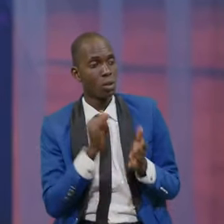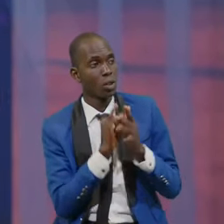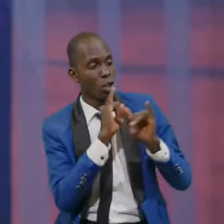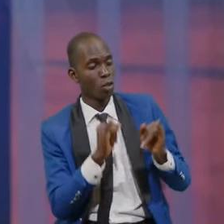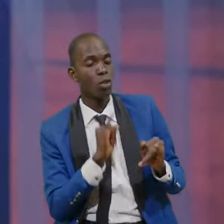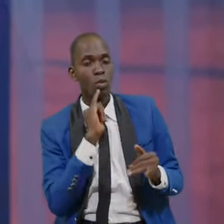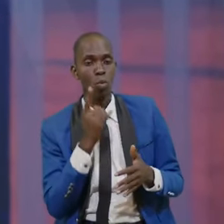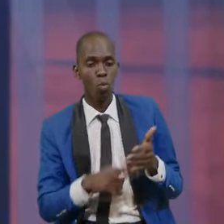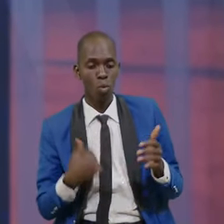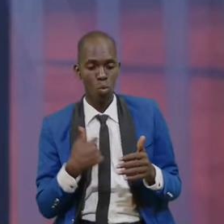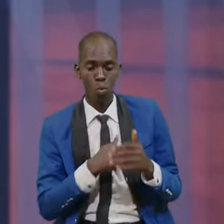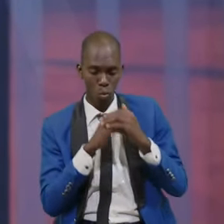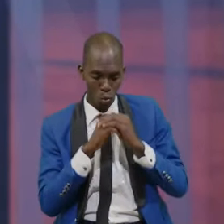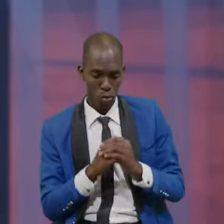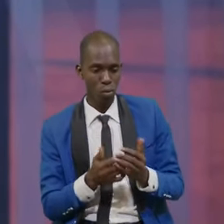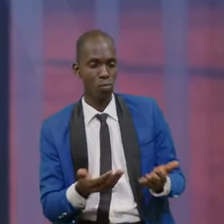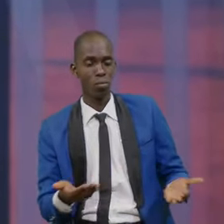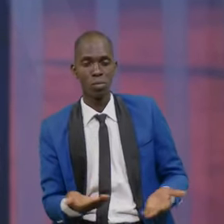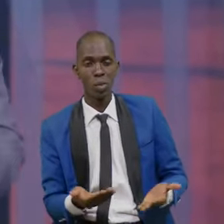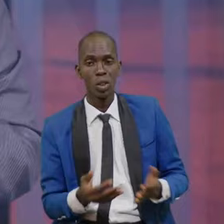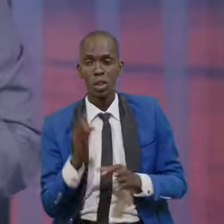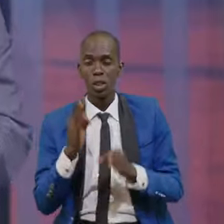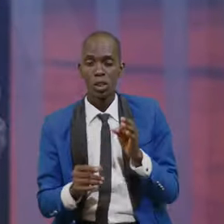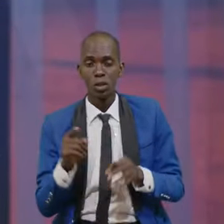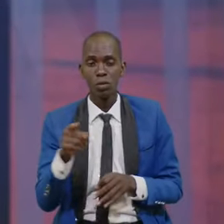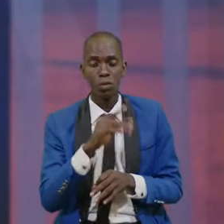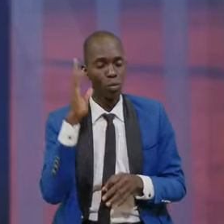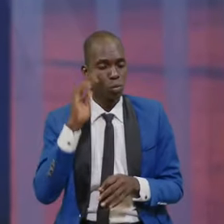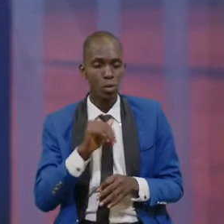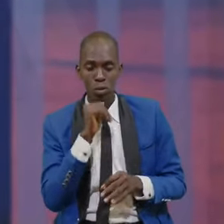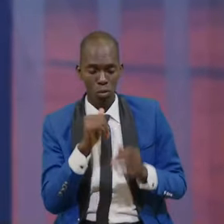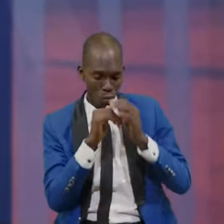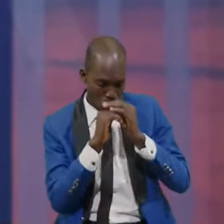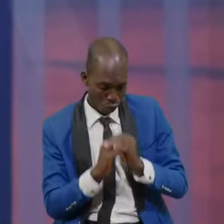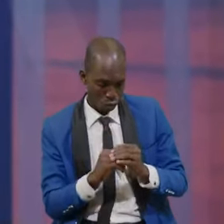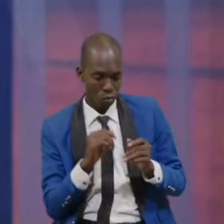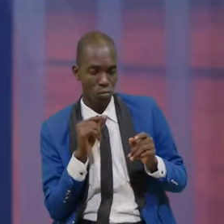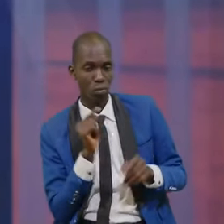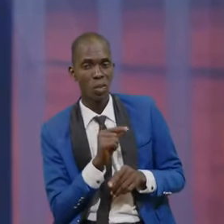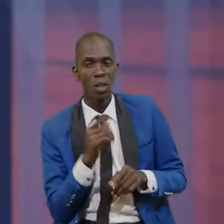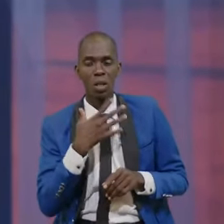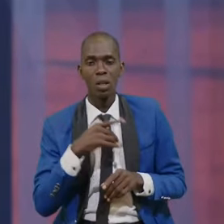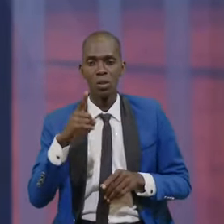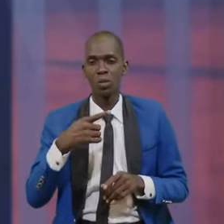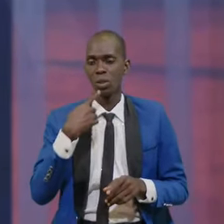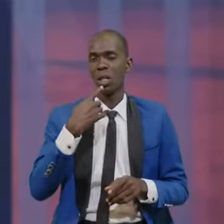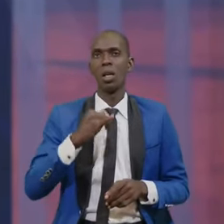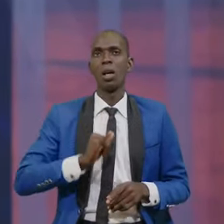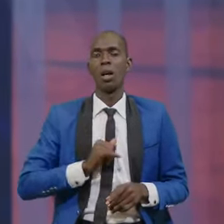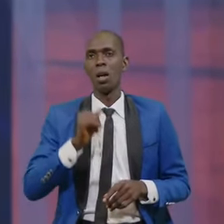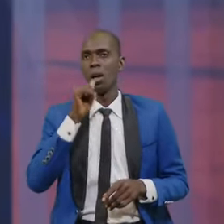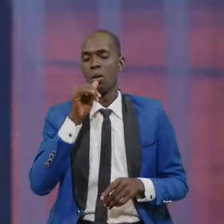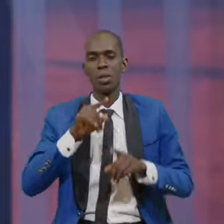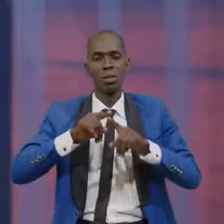you will not bow, if you will not bend, if you say, I'm a man of conviction,